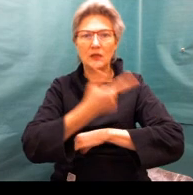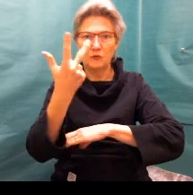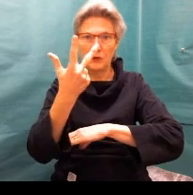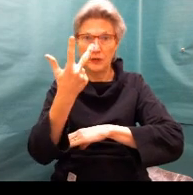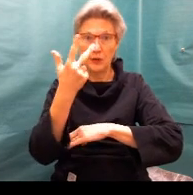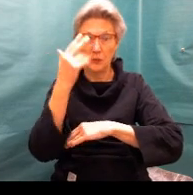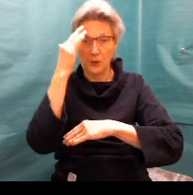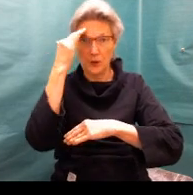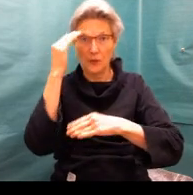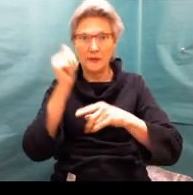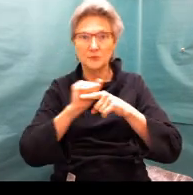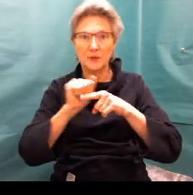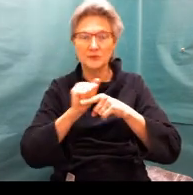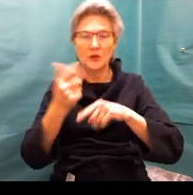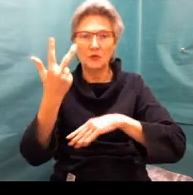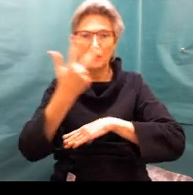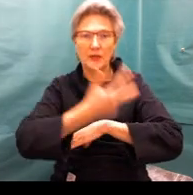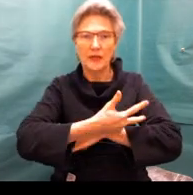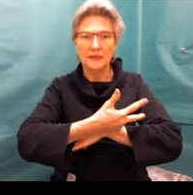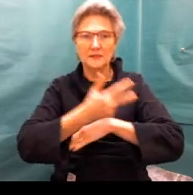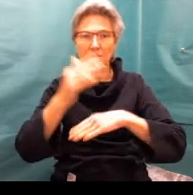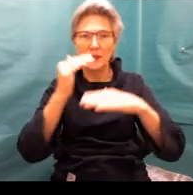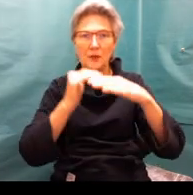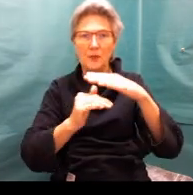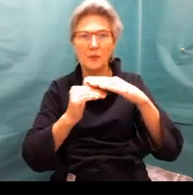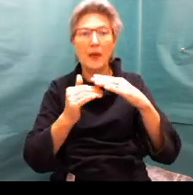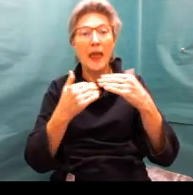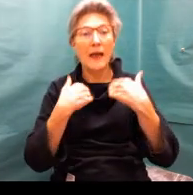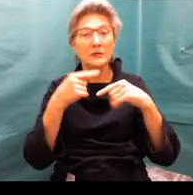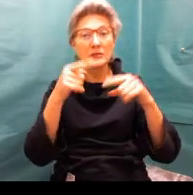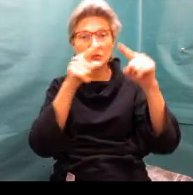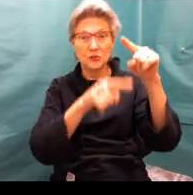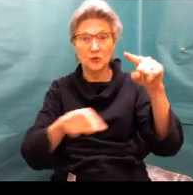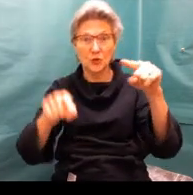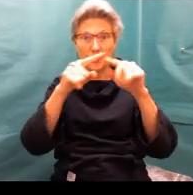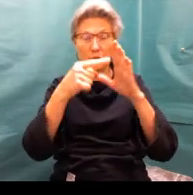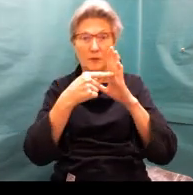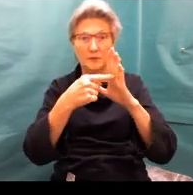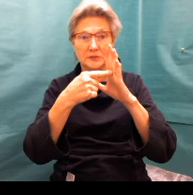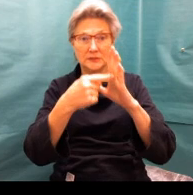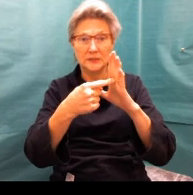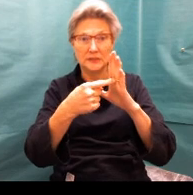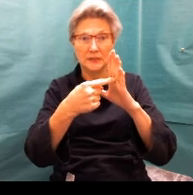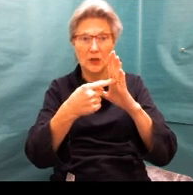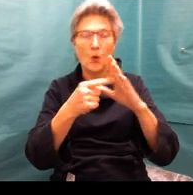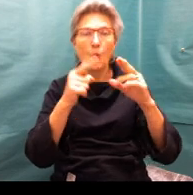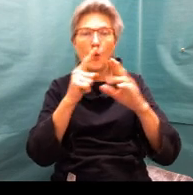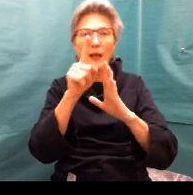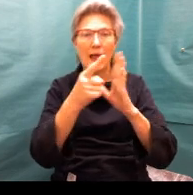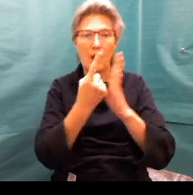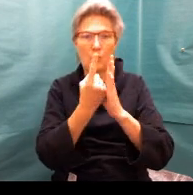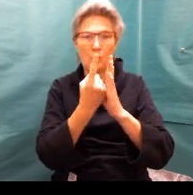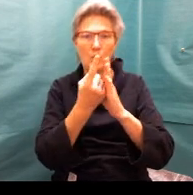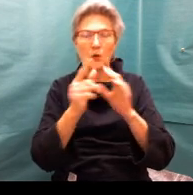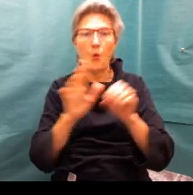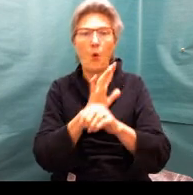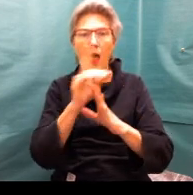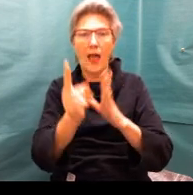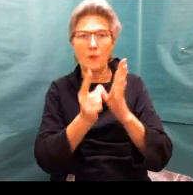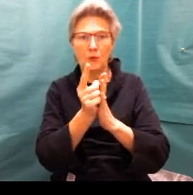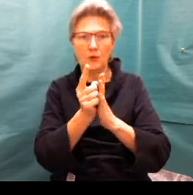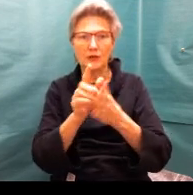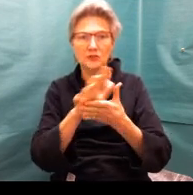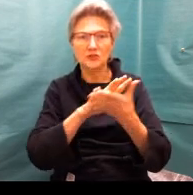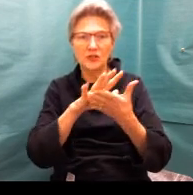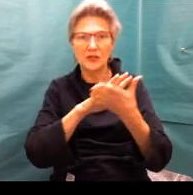3 days. And below it, here I have a circle representing 1 hour, 1 whole hour, and I